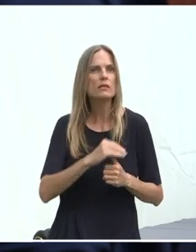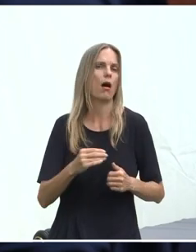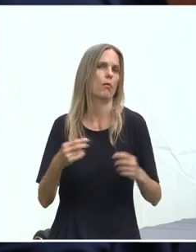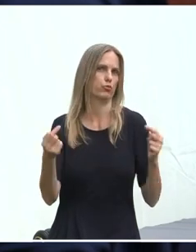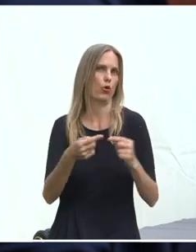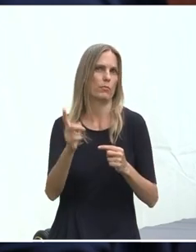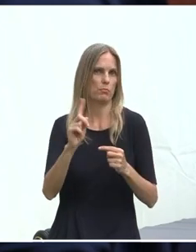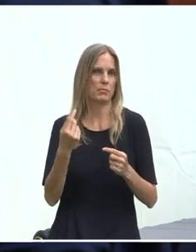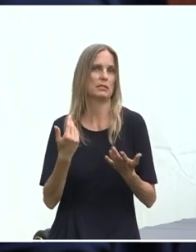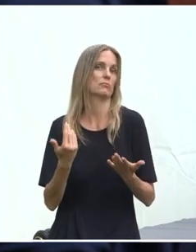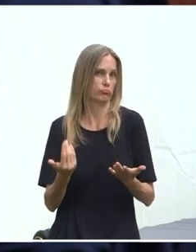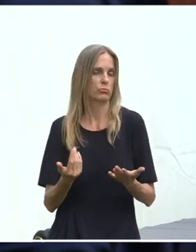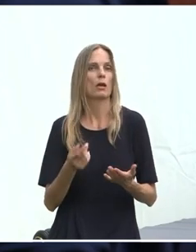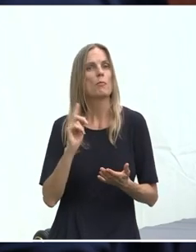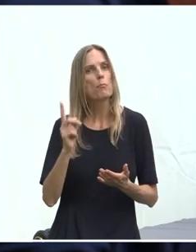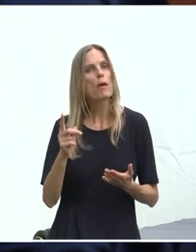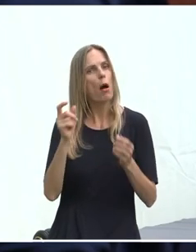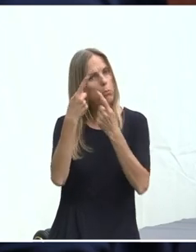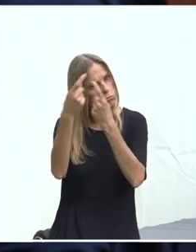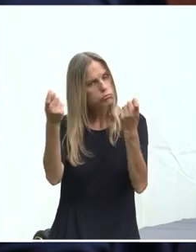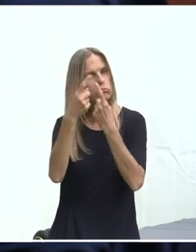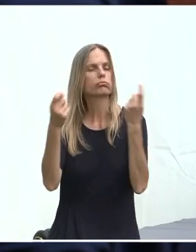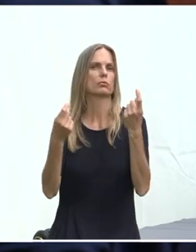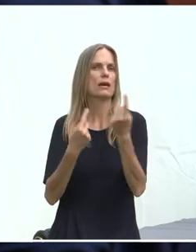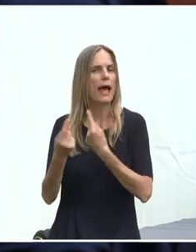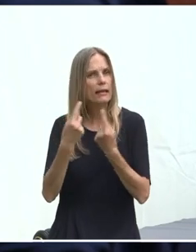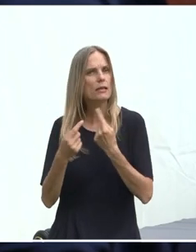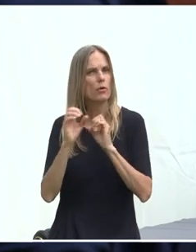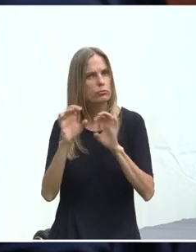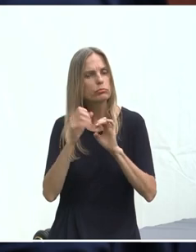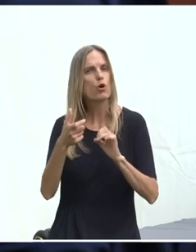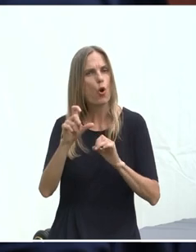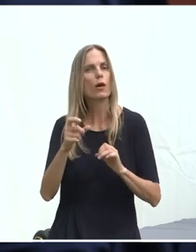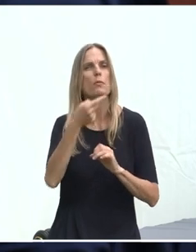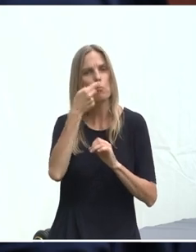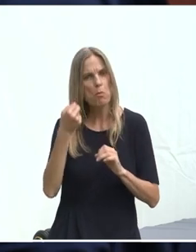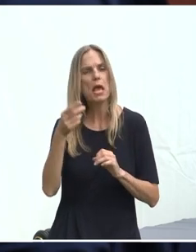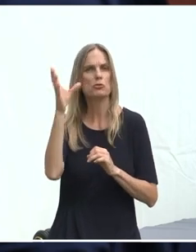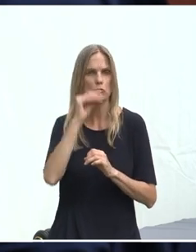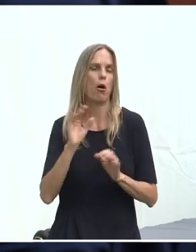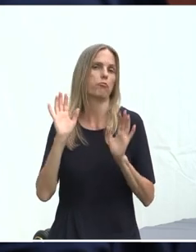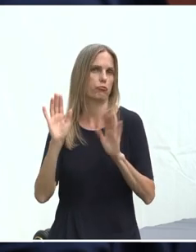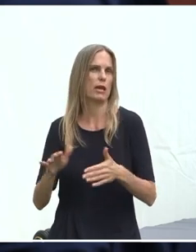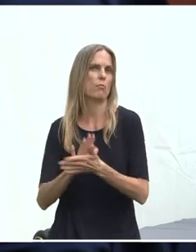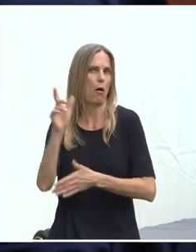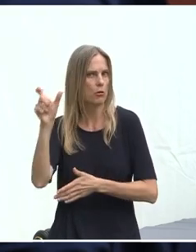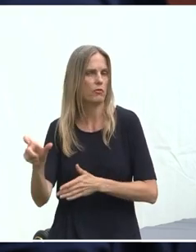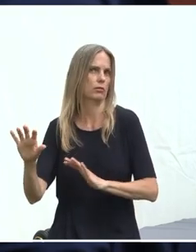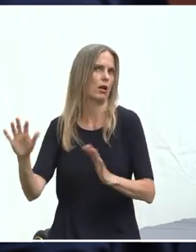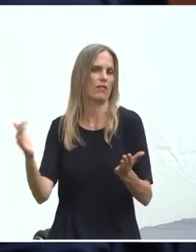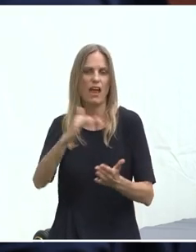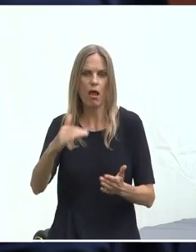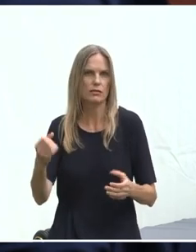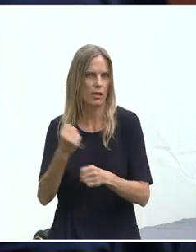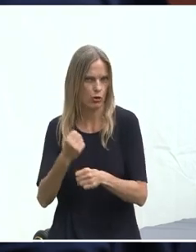to learn it, but that goes for women too. So also bringing that into the armed forces, I think that would